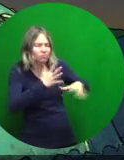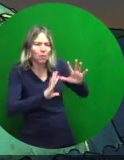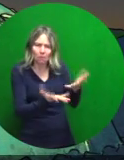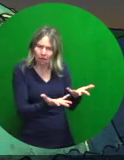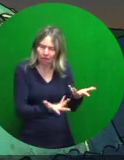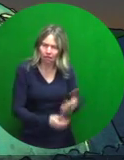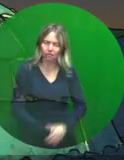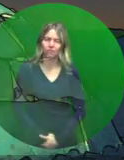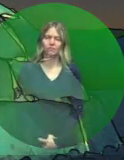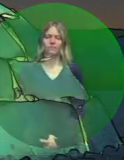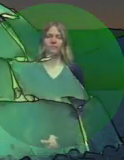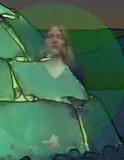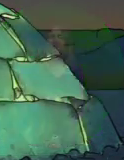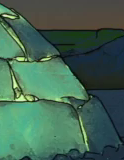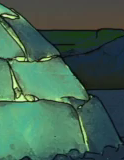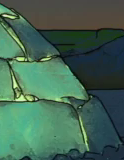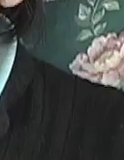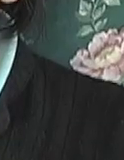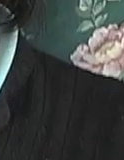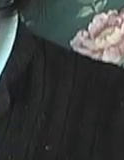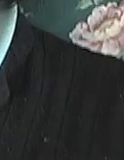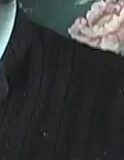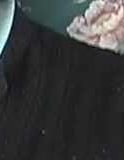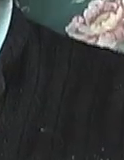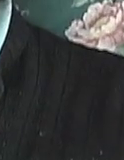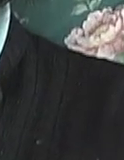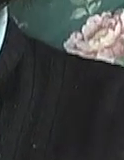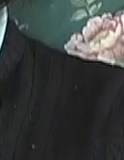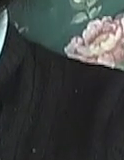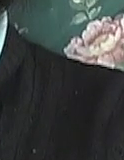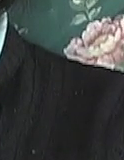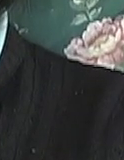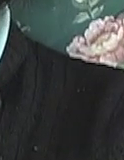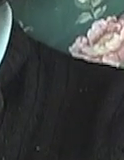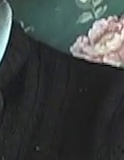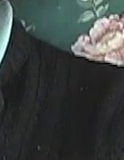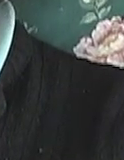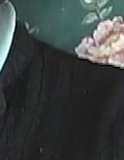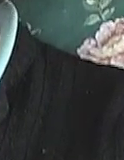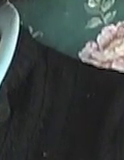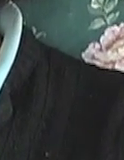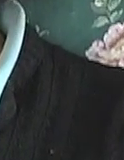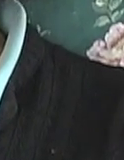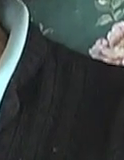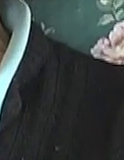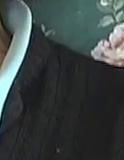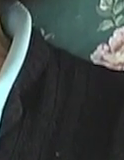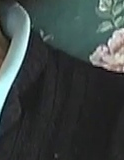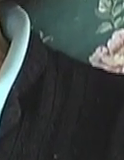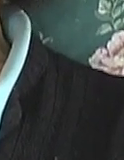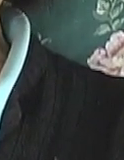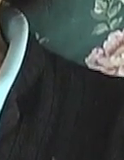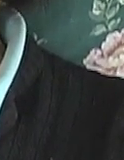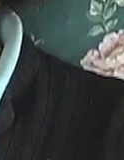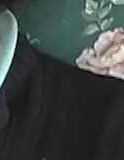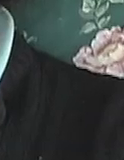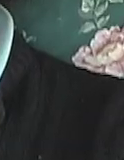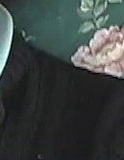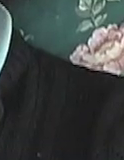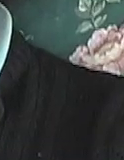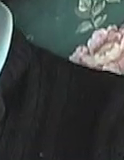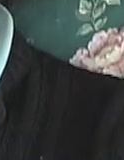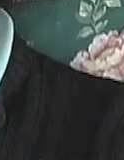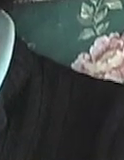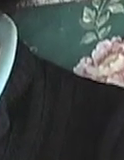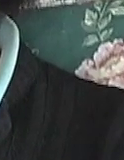din nga ni ukto ka tiblo tay man nakatigi ko naksidilok siya. Kahit tema nagtuhakong nangit